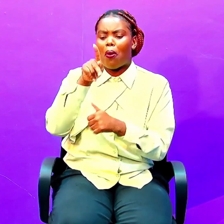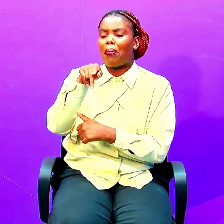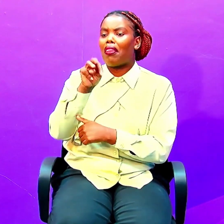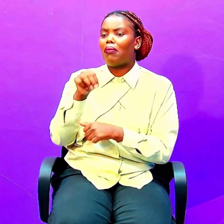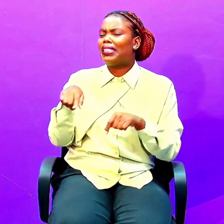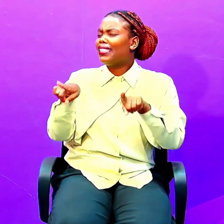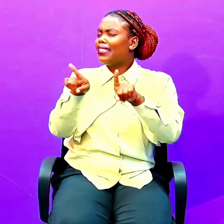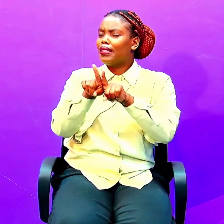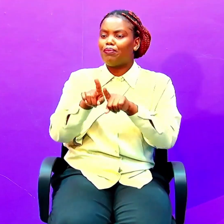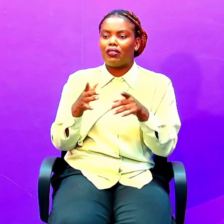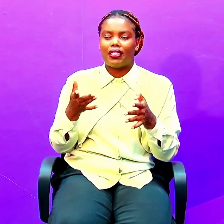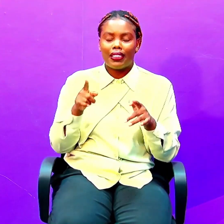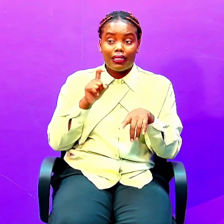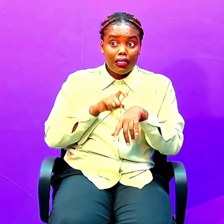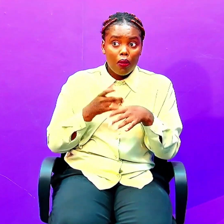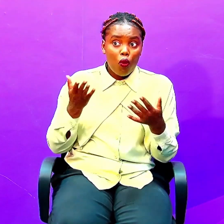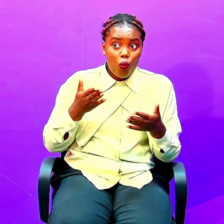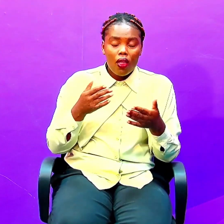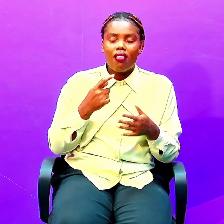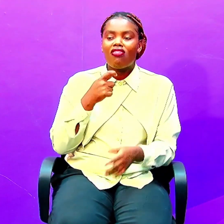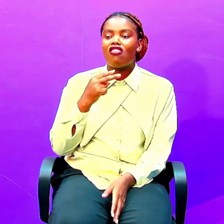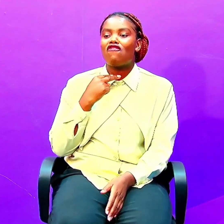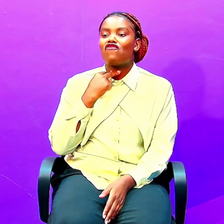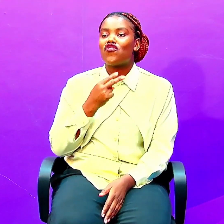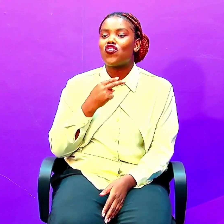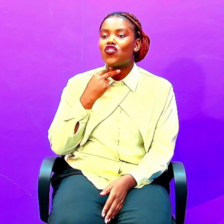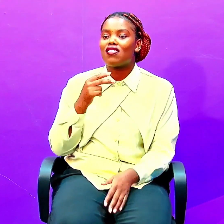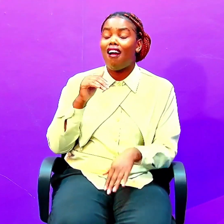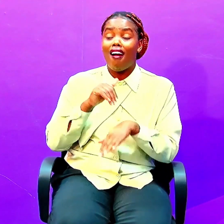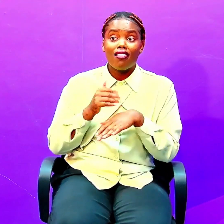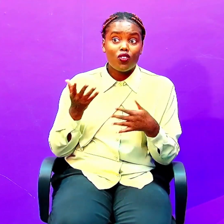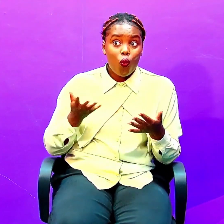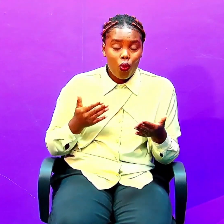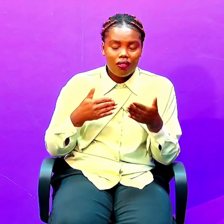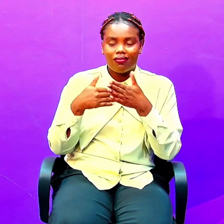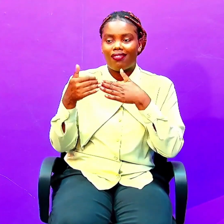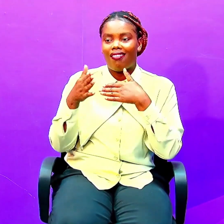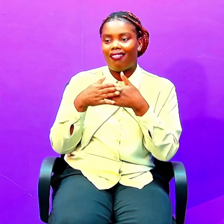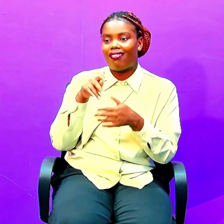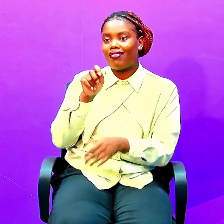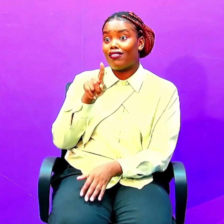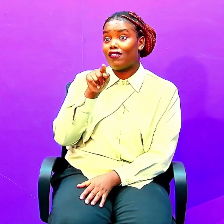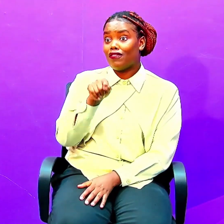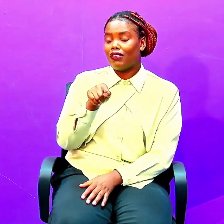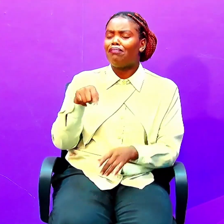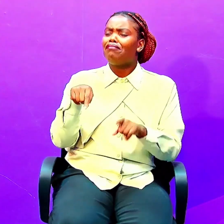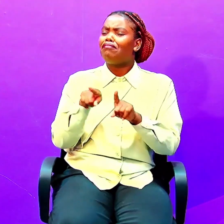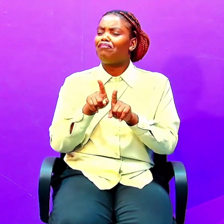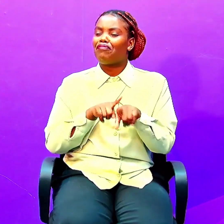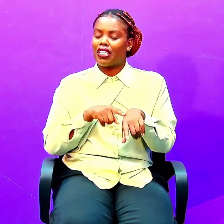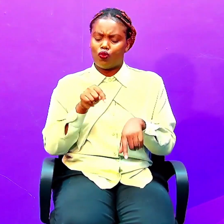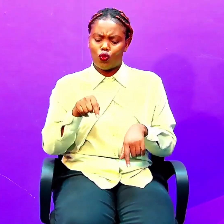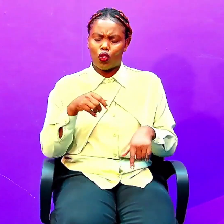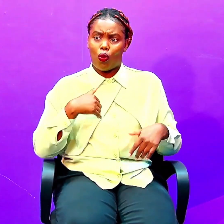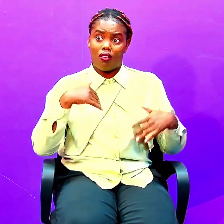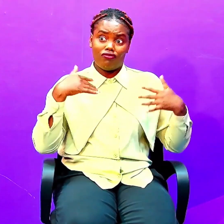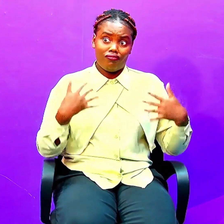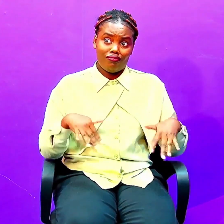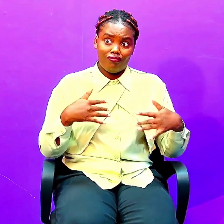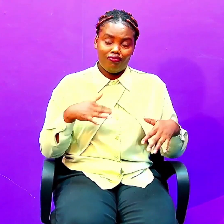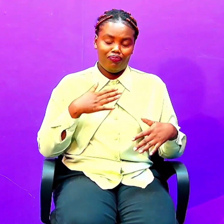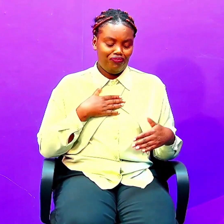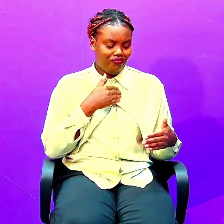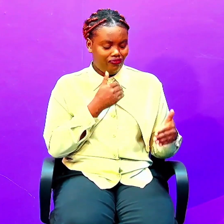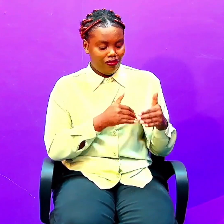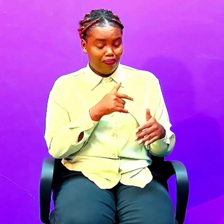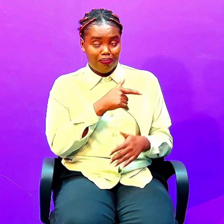on Sunday at 8 p.m. at the same time, The Voice Show here on Science TV.